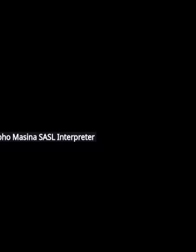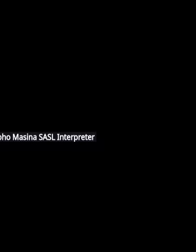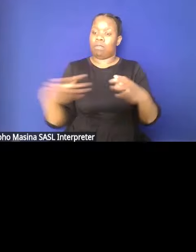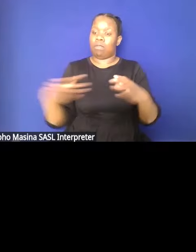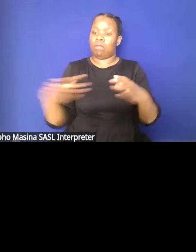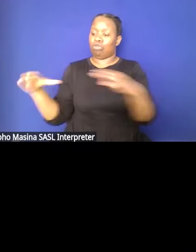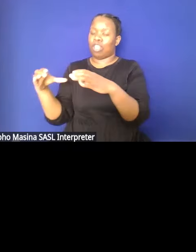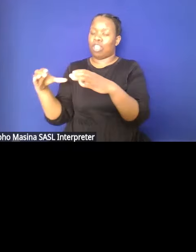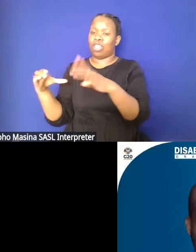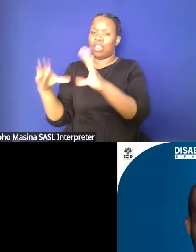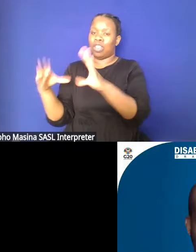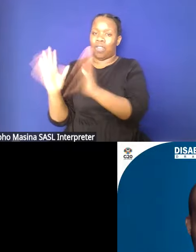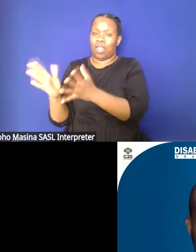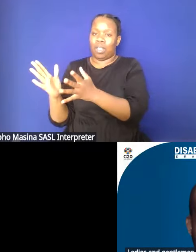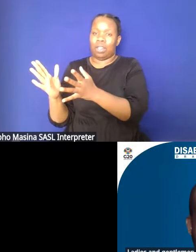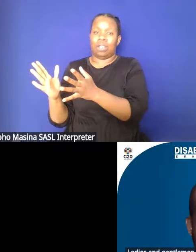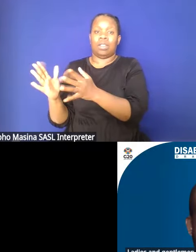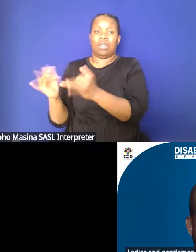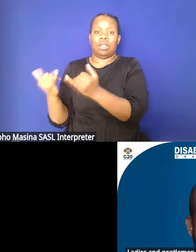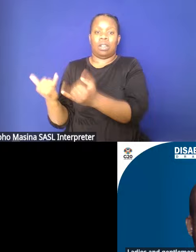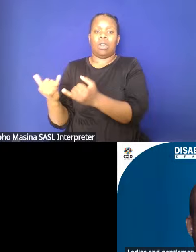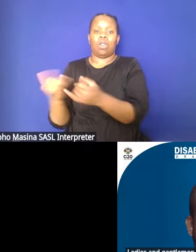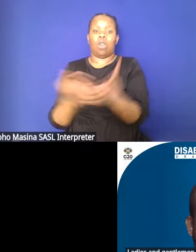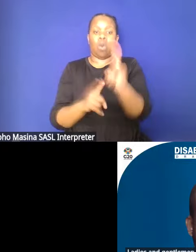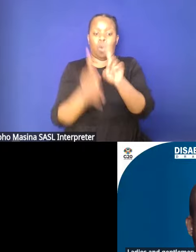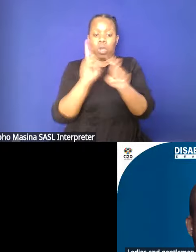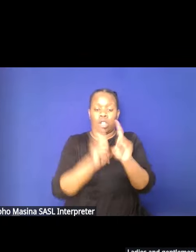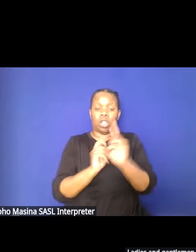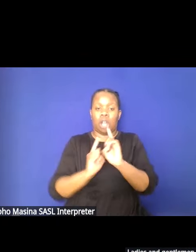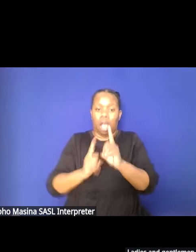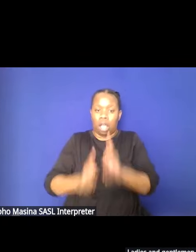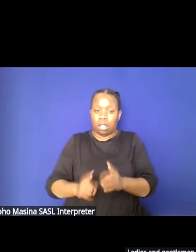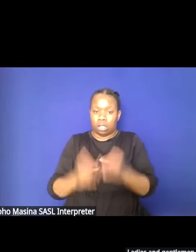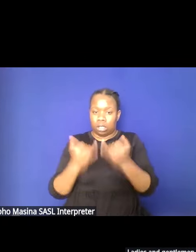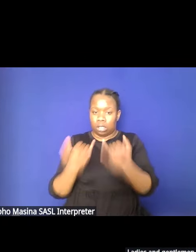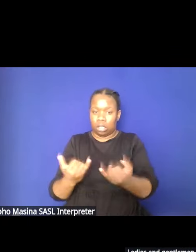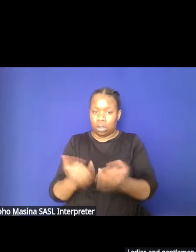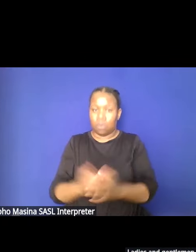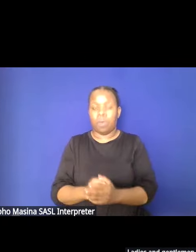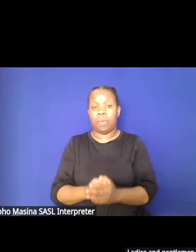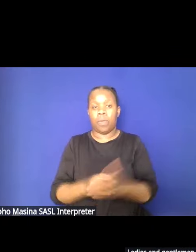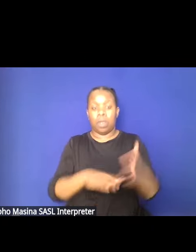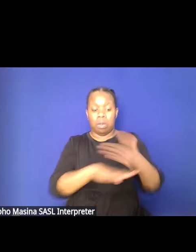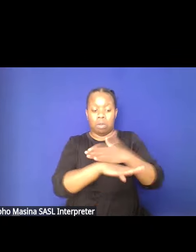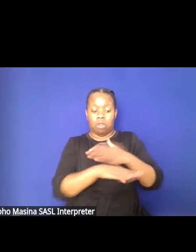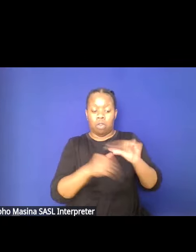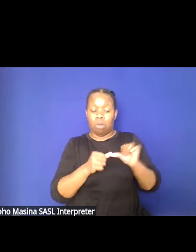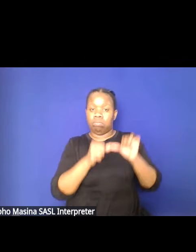session that is going to be the Q&A, questions and answers. Before I continue